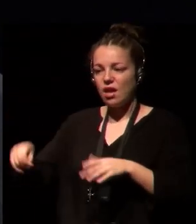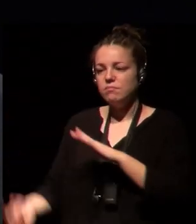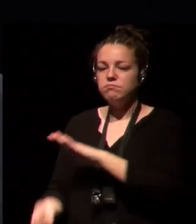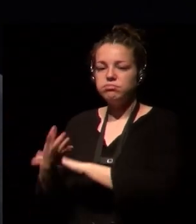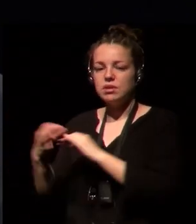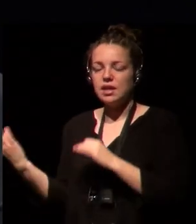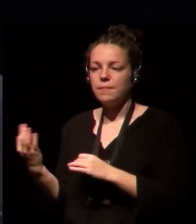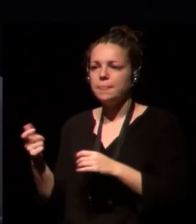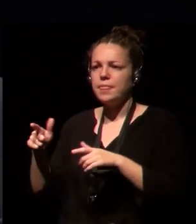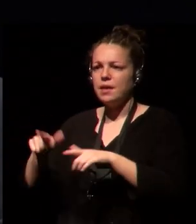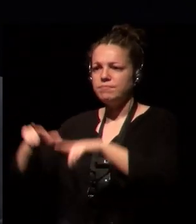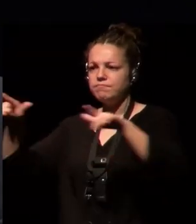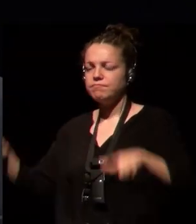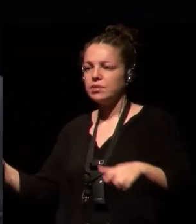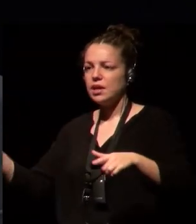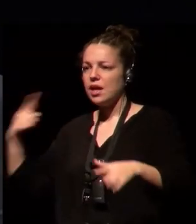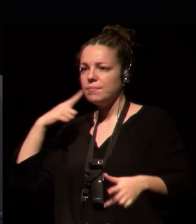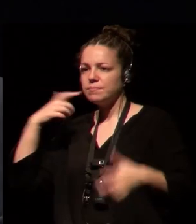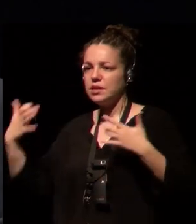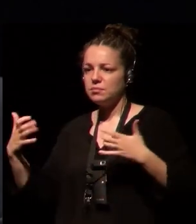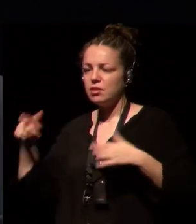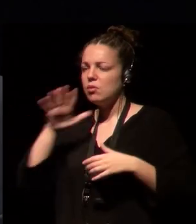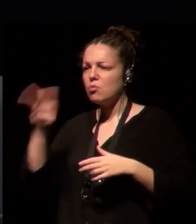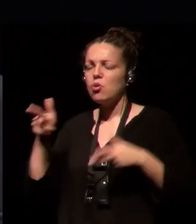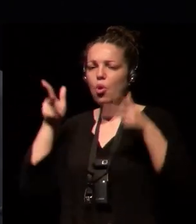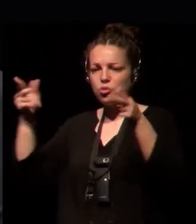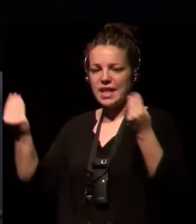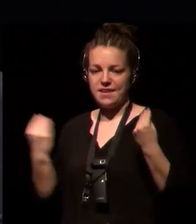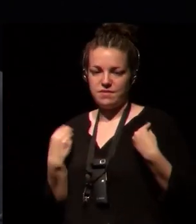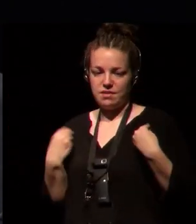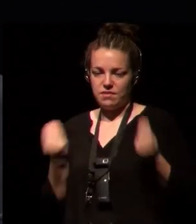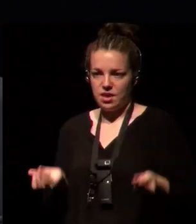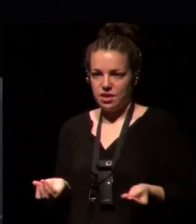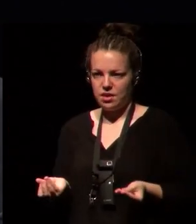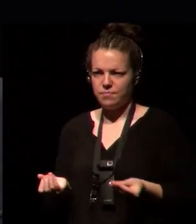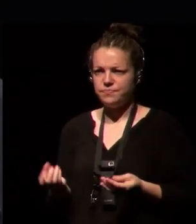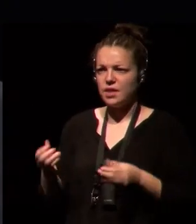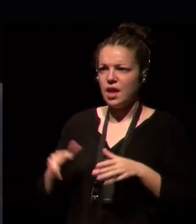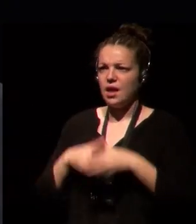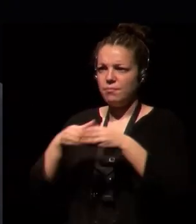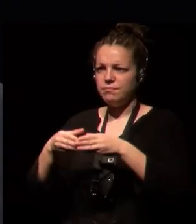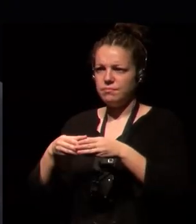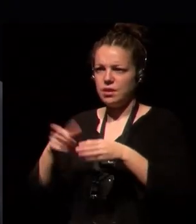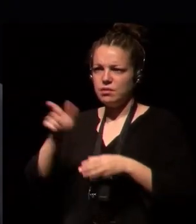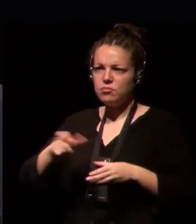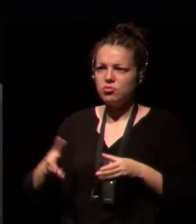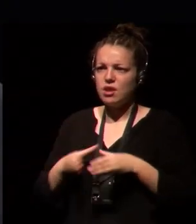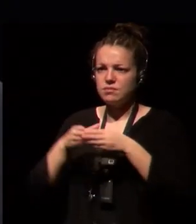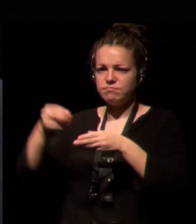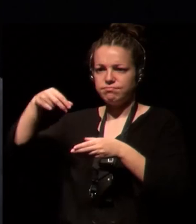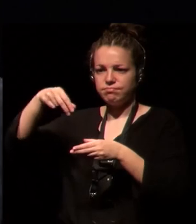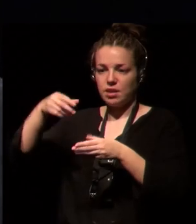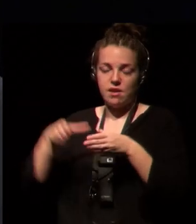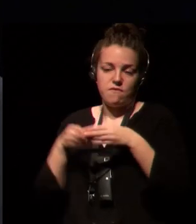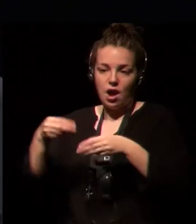el hotel. Seafarers were given the master key los to the hotel and they could go into any bedroom mandan en el and hotel, sing a sea shanty to you llave, in the middle of the night